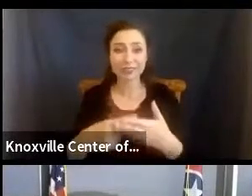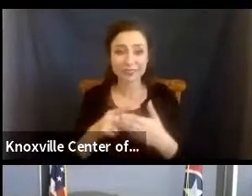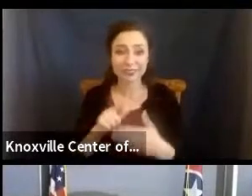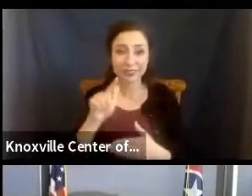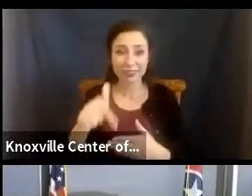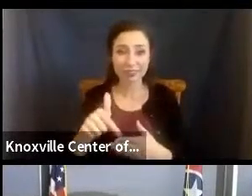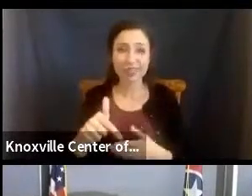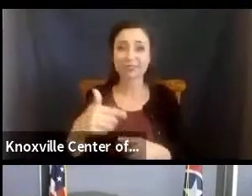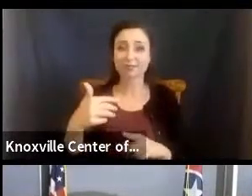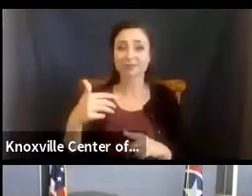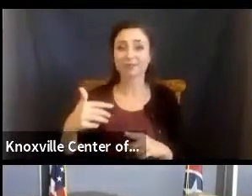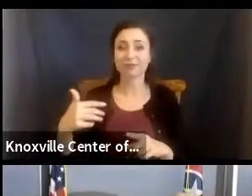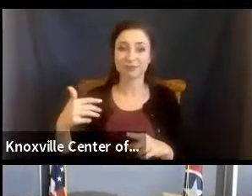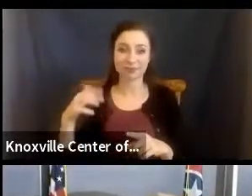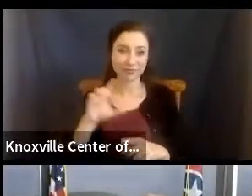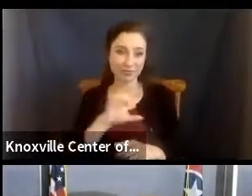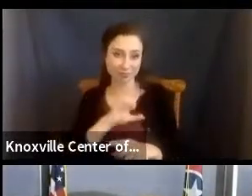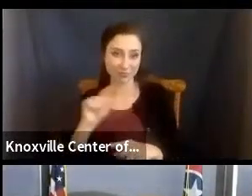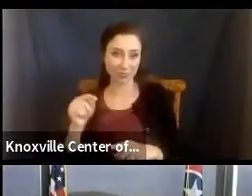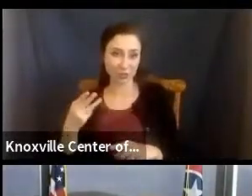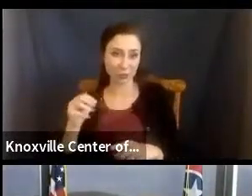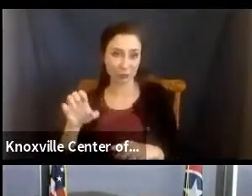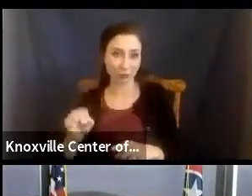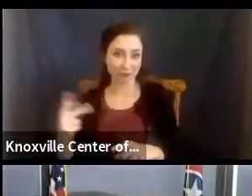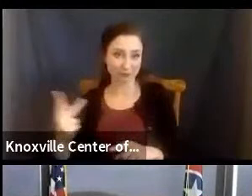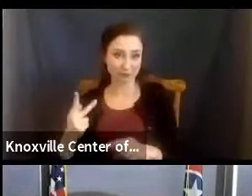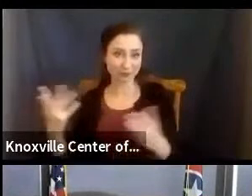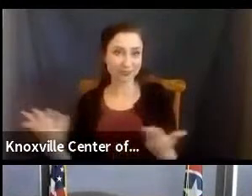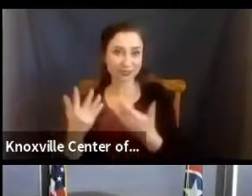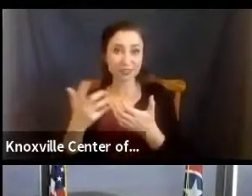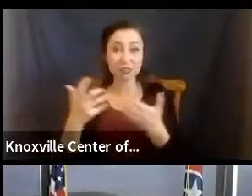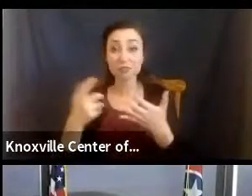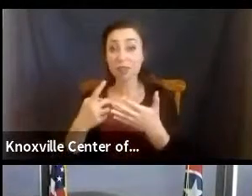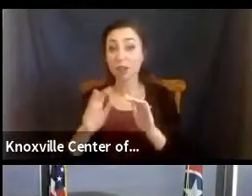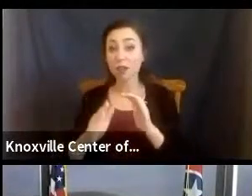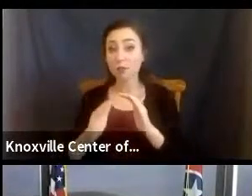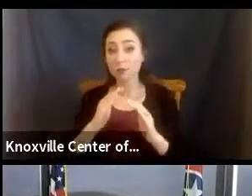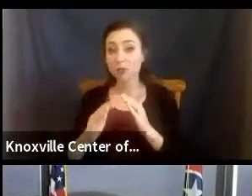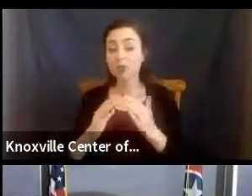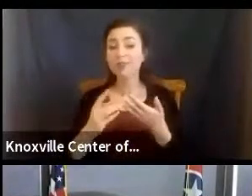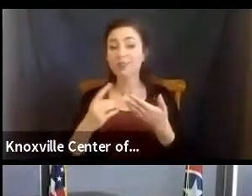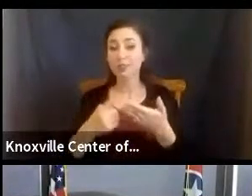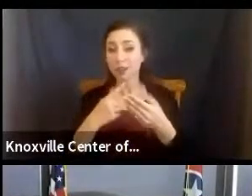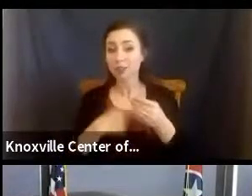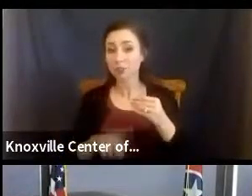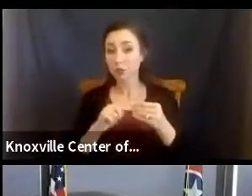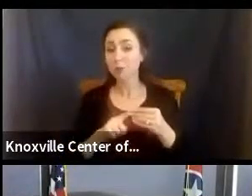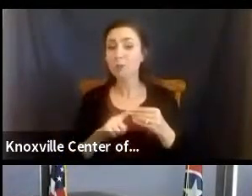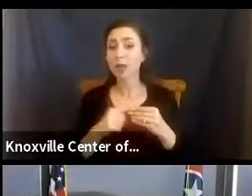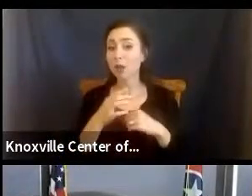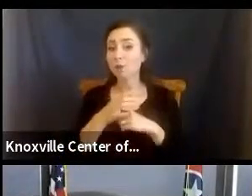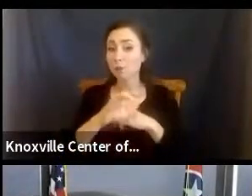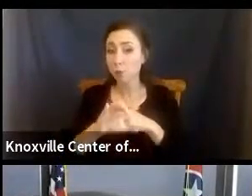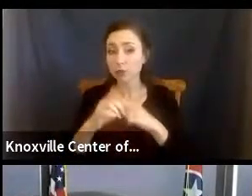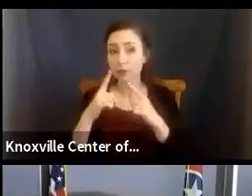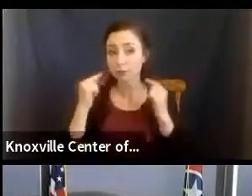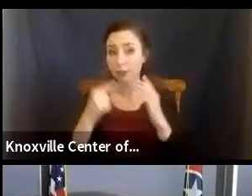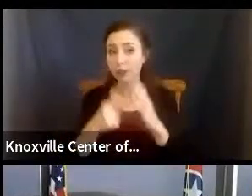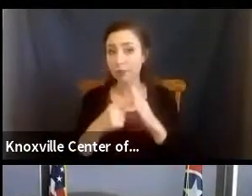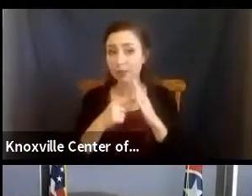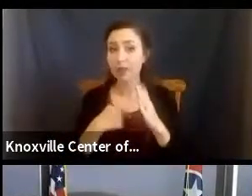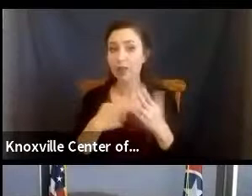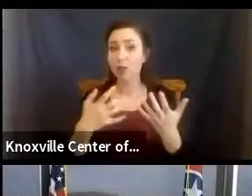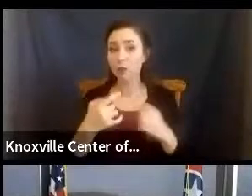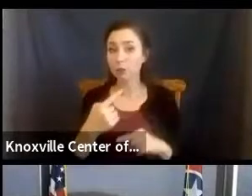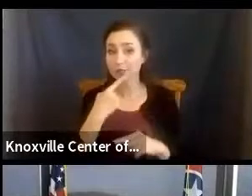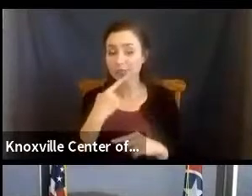Chief Thomas and I are here. There have been a lot of community discussions about enforcement, and I just wanted to say the City of Knoxville and Knoxville